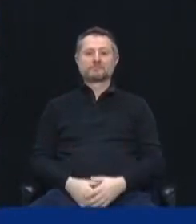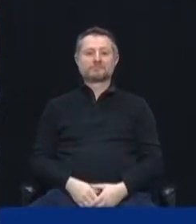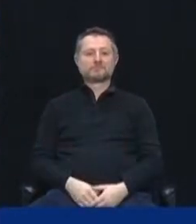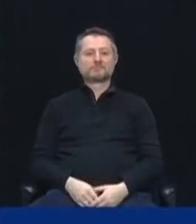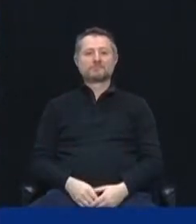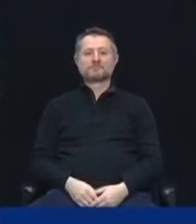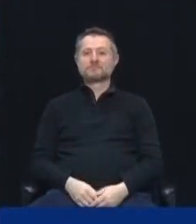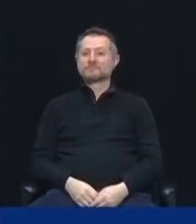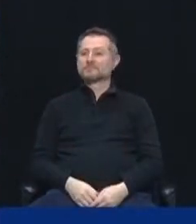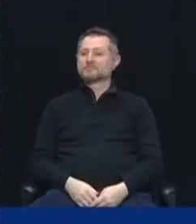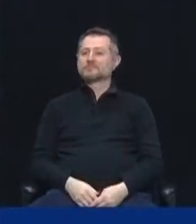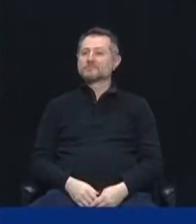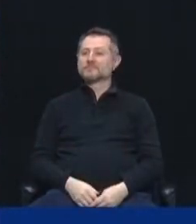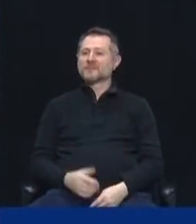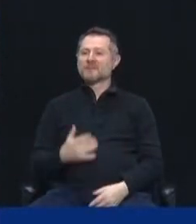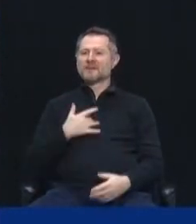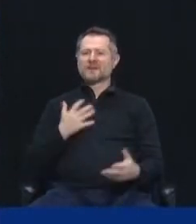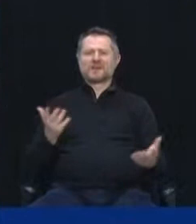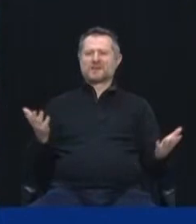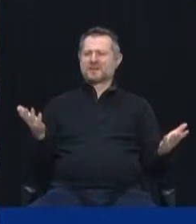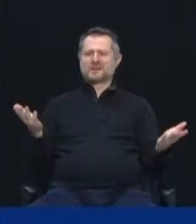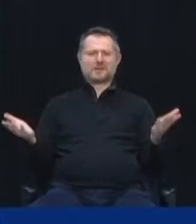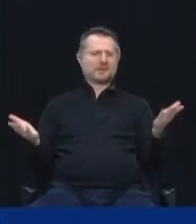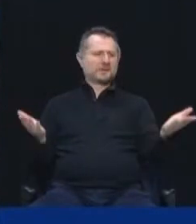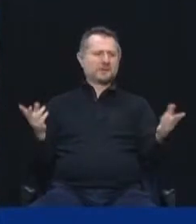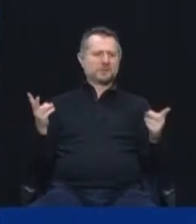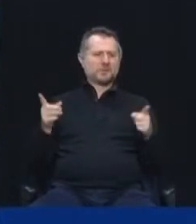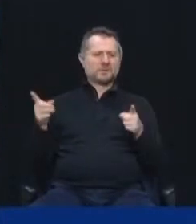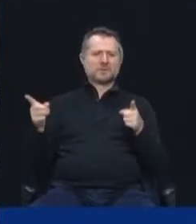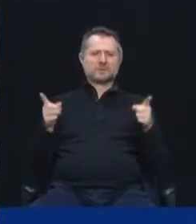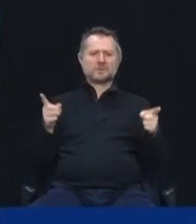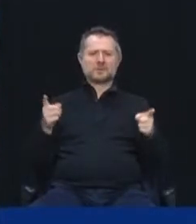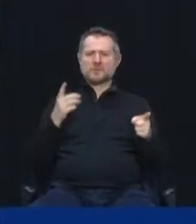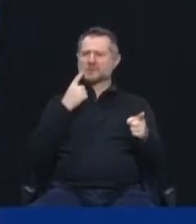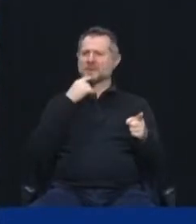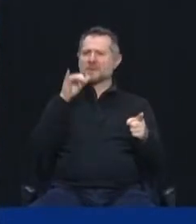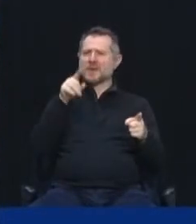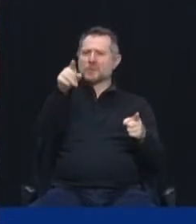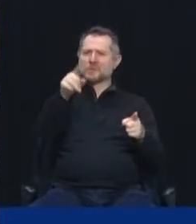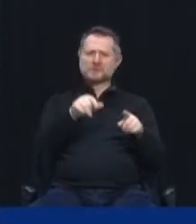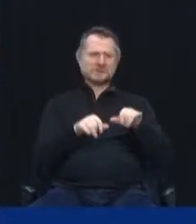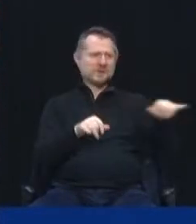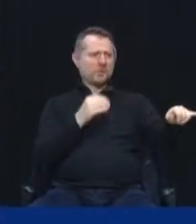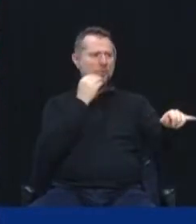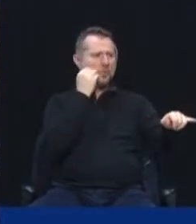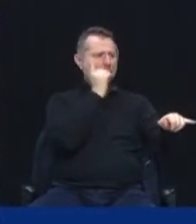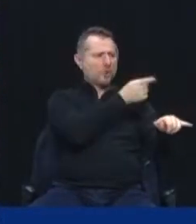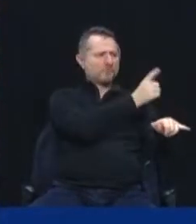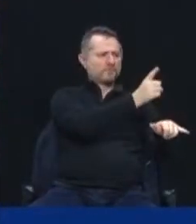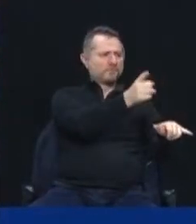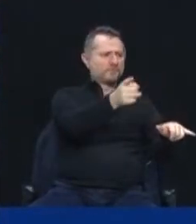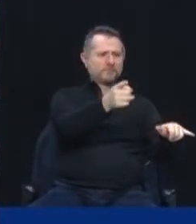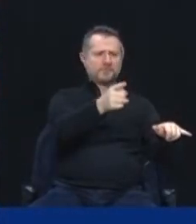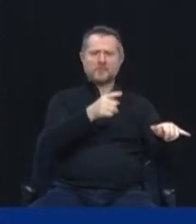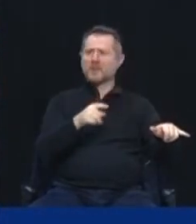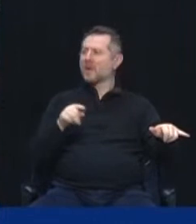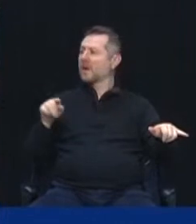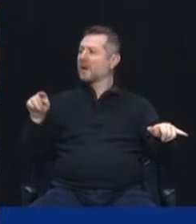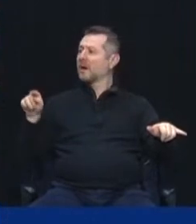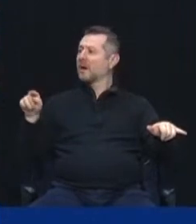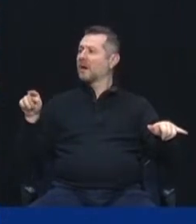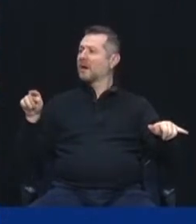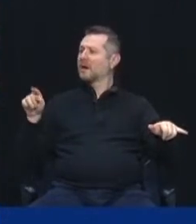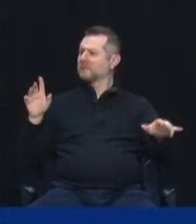Well, Governor, how can you say both things? How can you say it's dangerous, stay home, and be